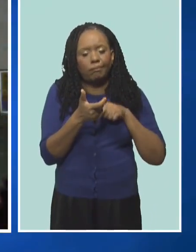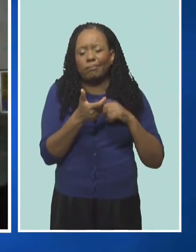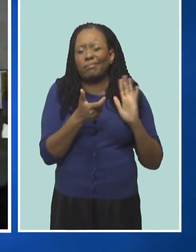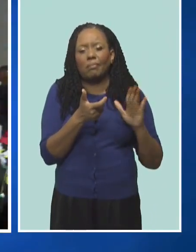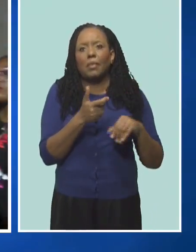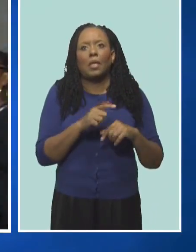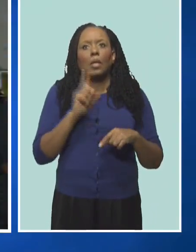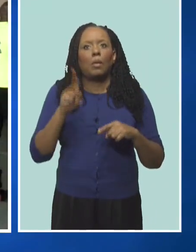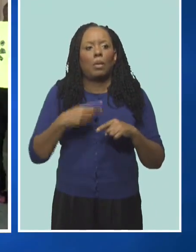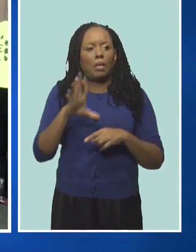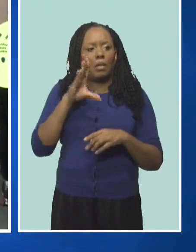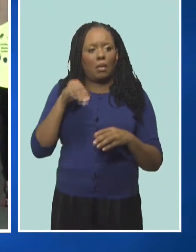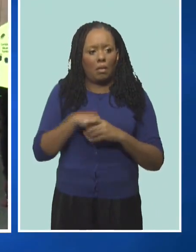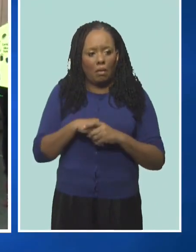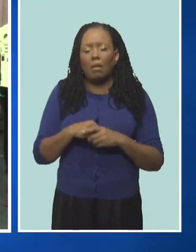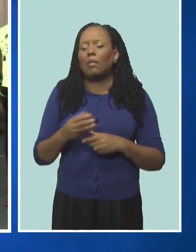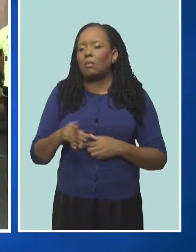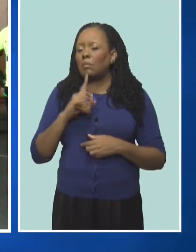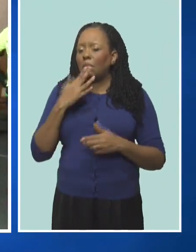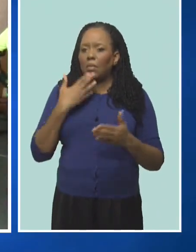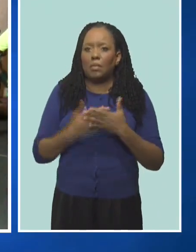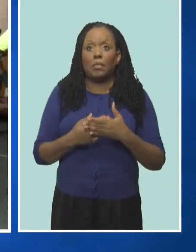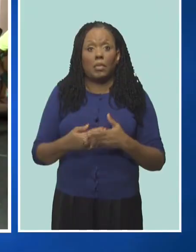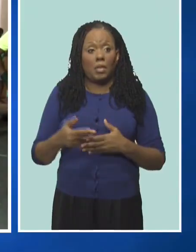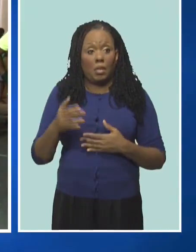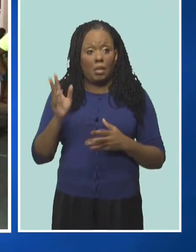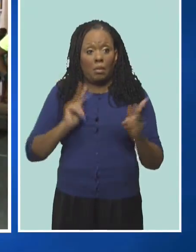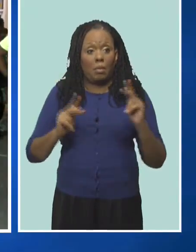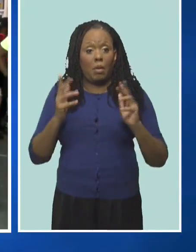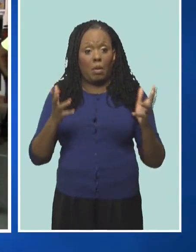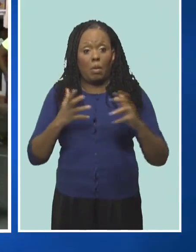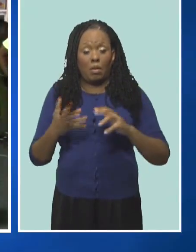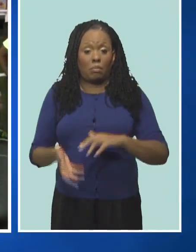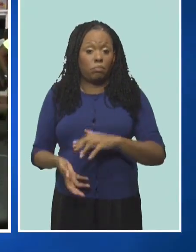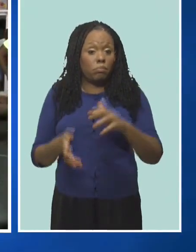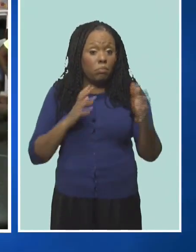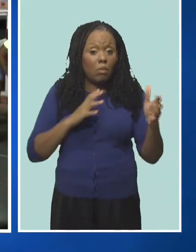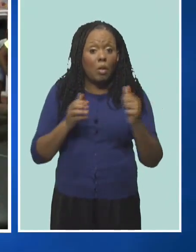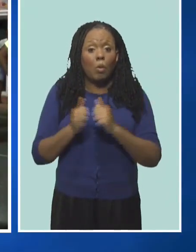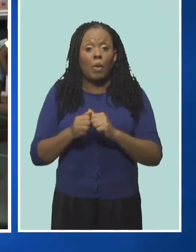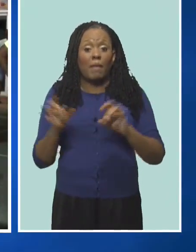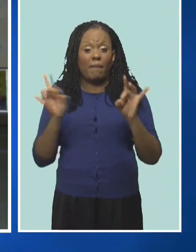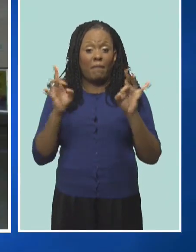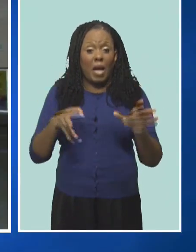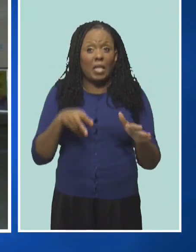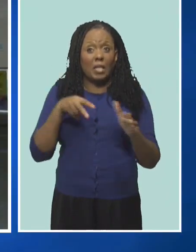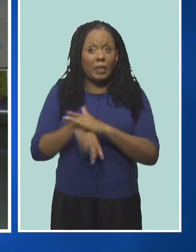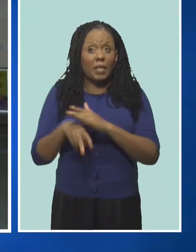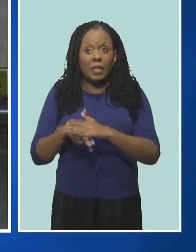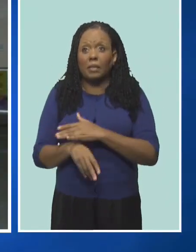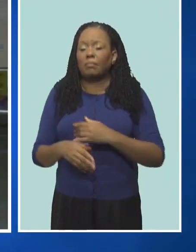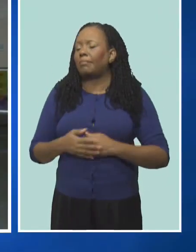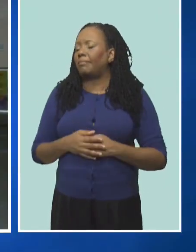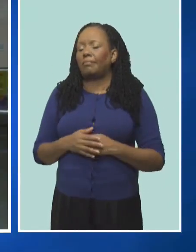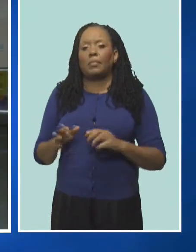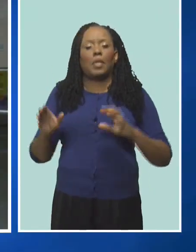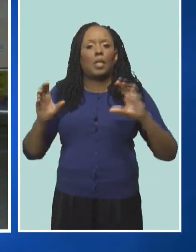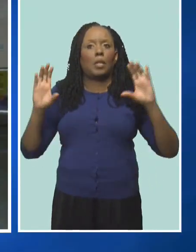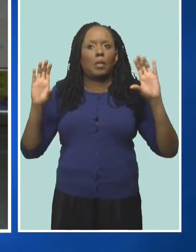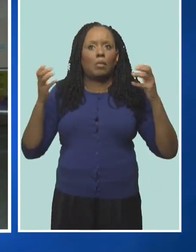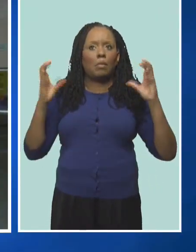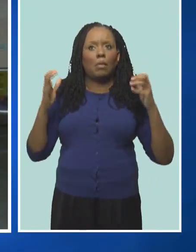clubs. He had a message for those who may seek to disrupt the festival with violence. Crop over is in my